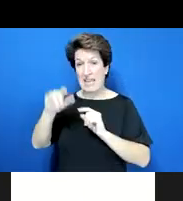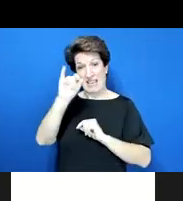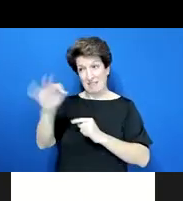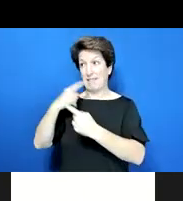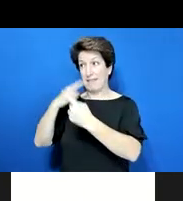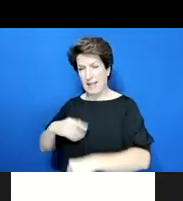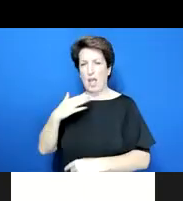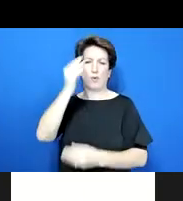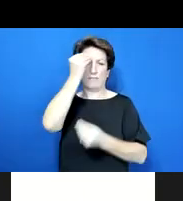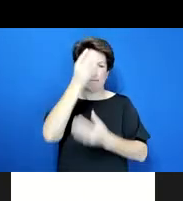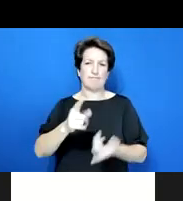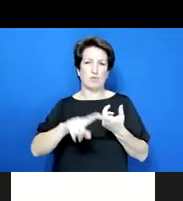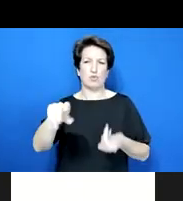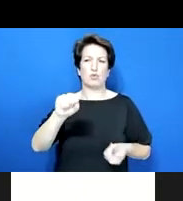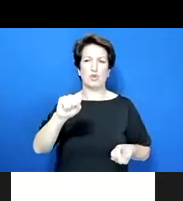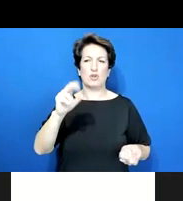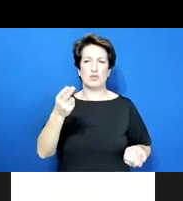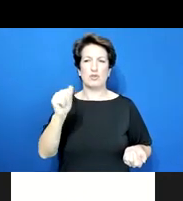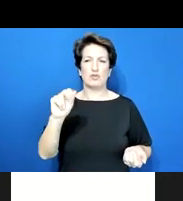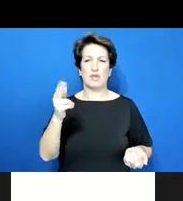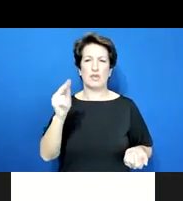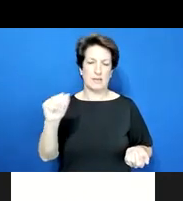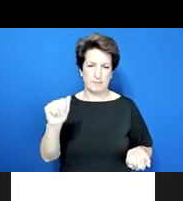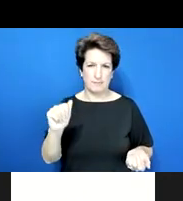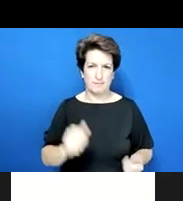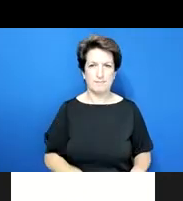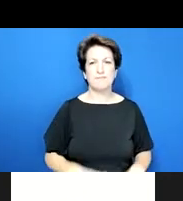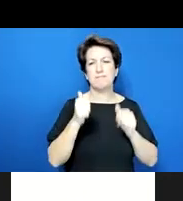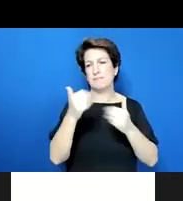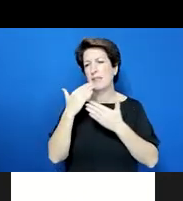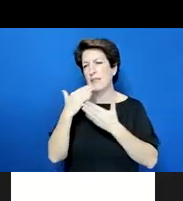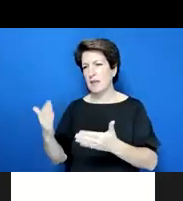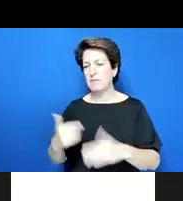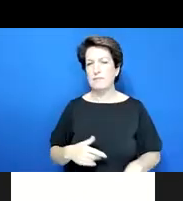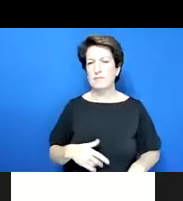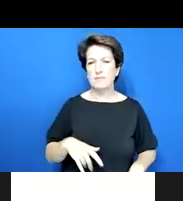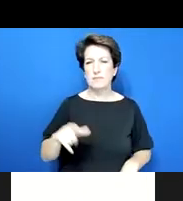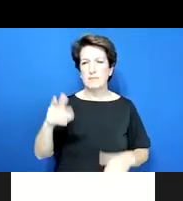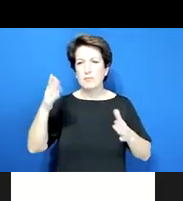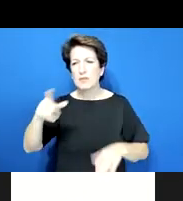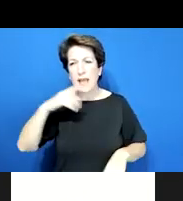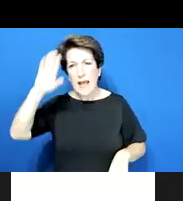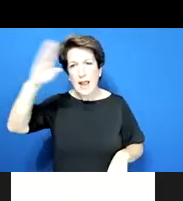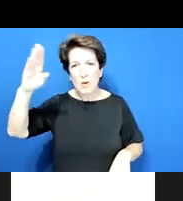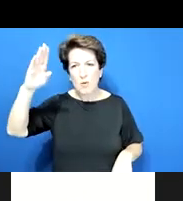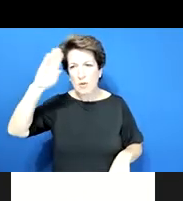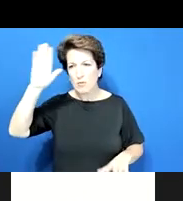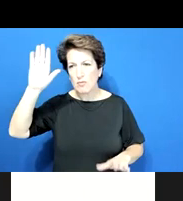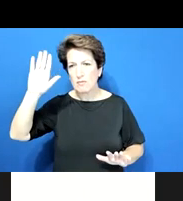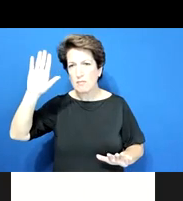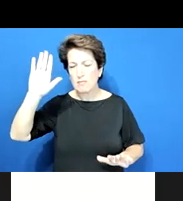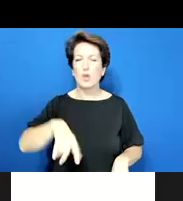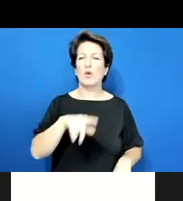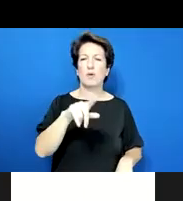to Shahia. Thanks a lot. Okay. Hello? Oh, Hello? Hi, sorry, before you go ahead with